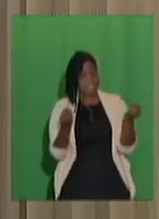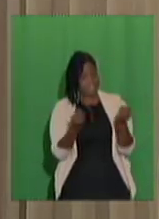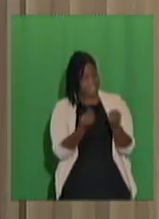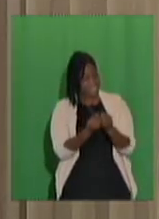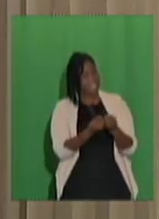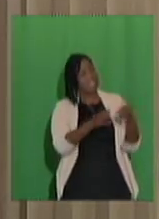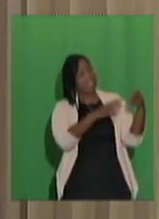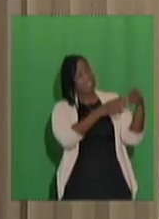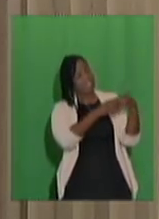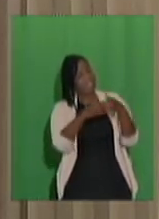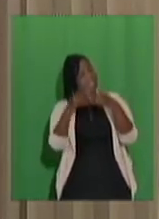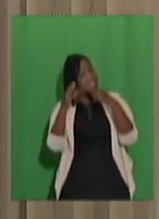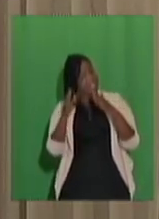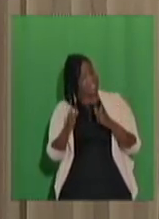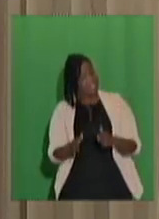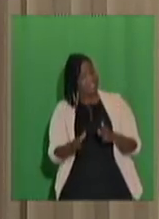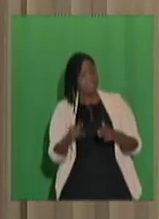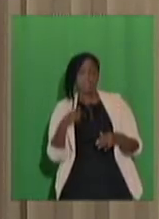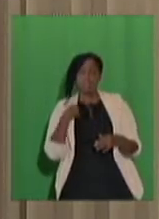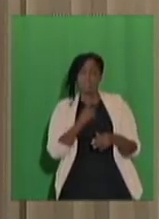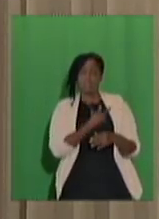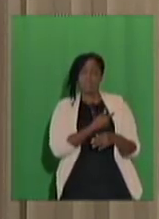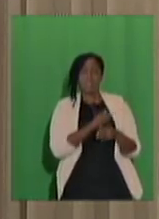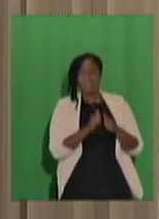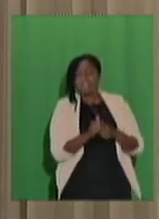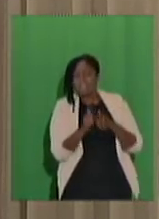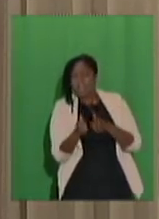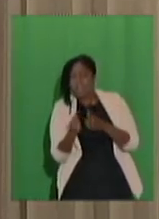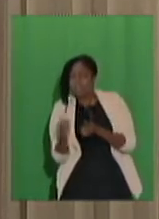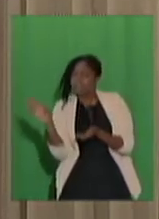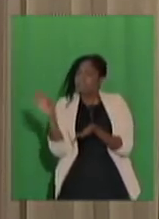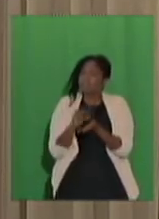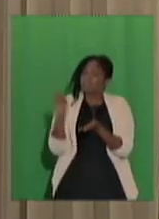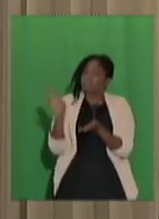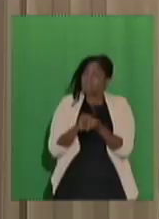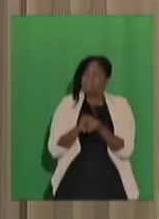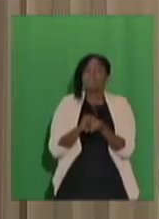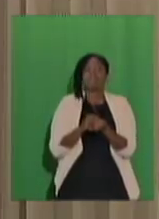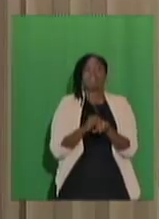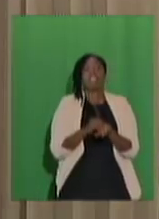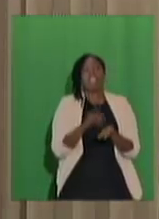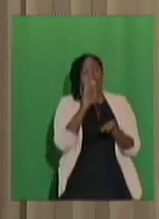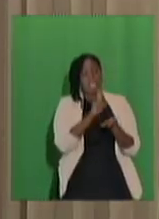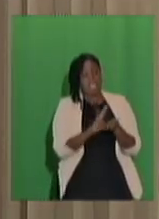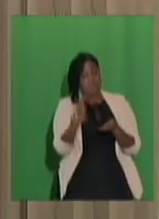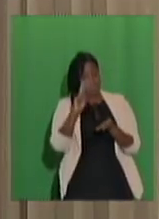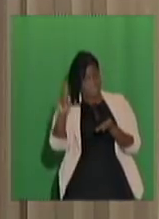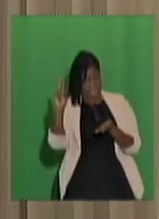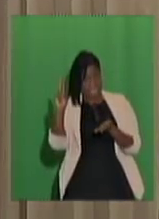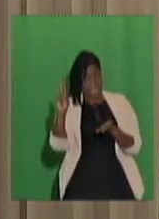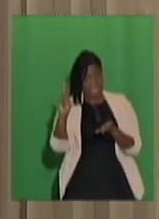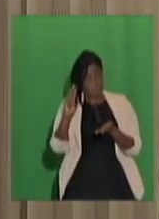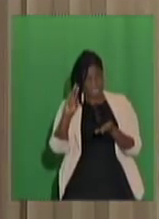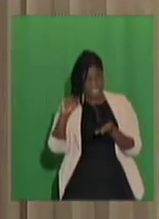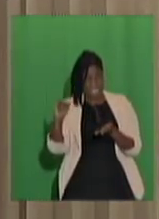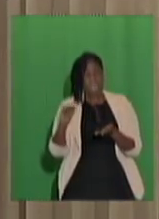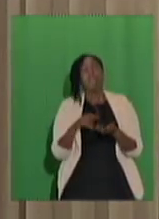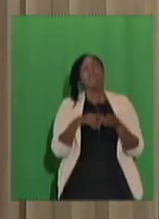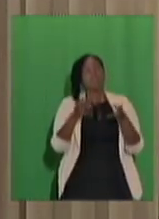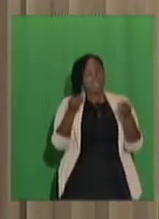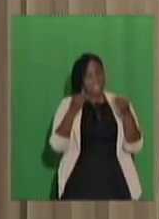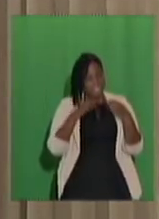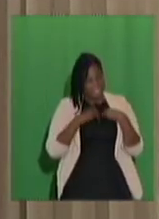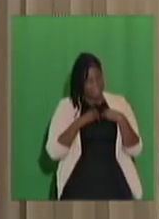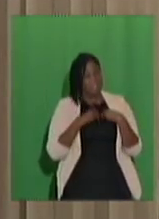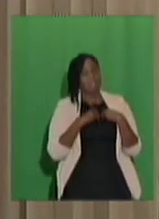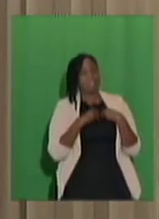are following suit. In Trinidad, the University of the West Indies is taking lead on it. They will send us a proposal at the Ministry of Health, and we